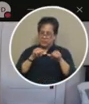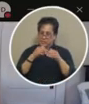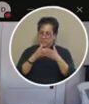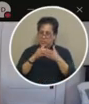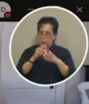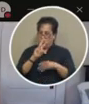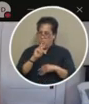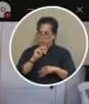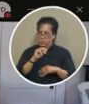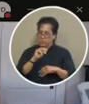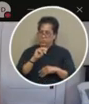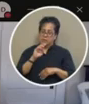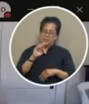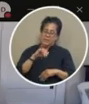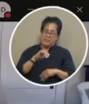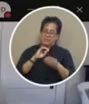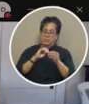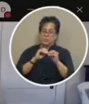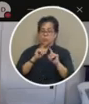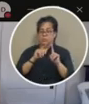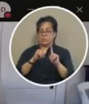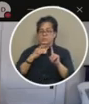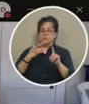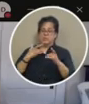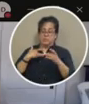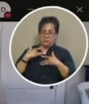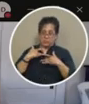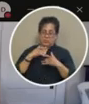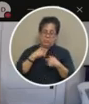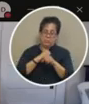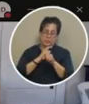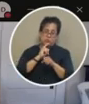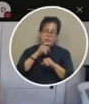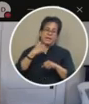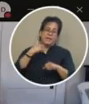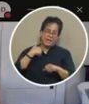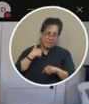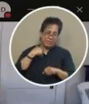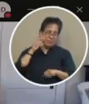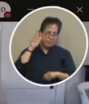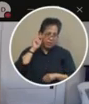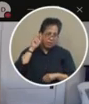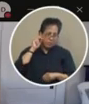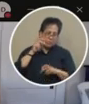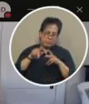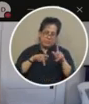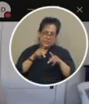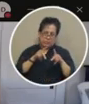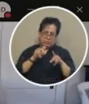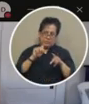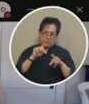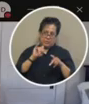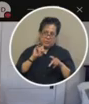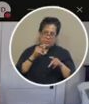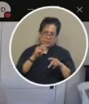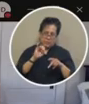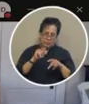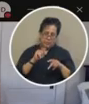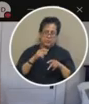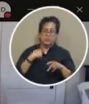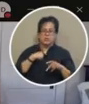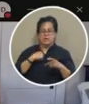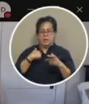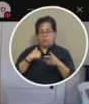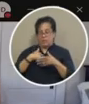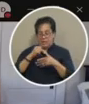Walmart. And this has been the number one concern that I've heard about, is making sure that we have these audible pedestrian signals. And so we went out and we